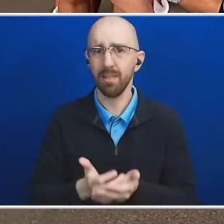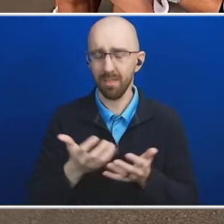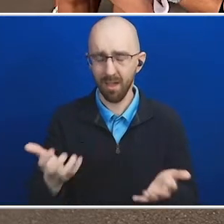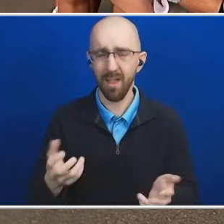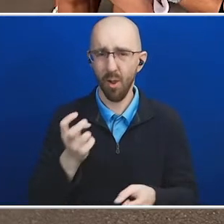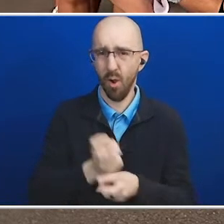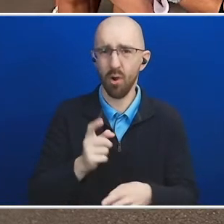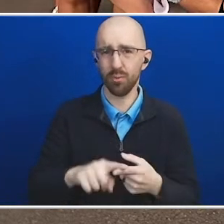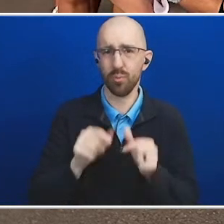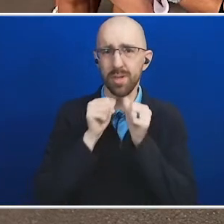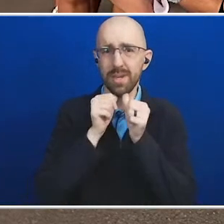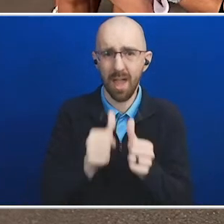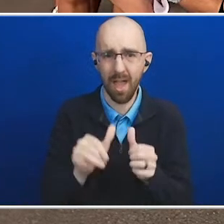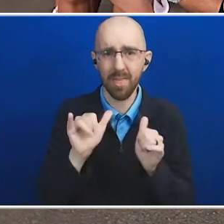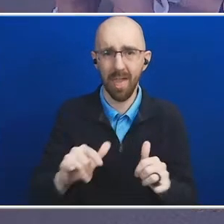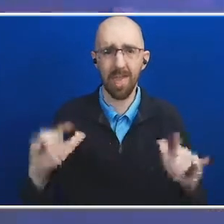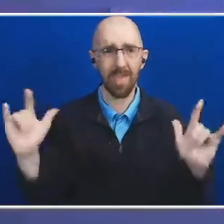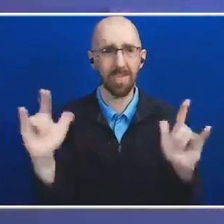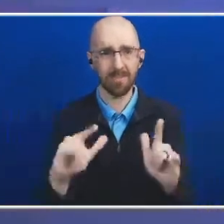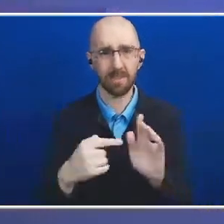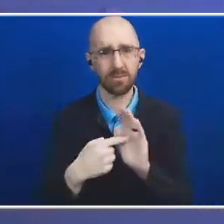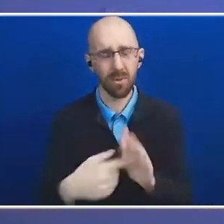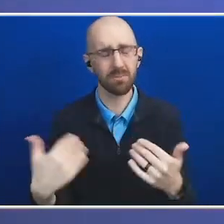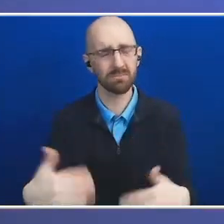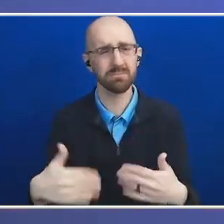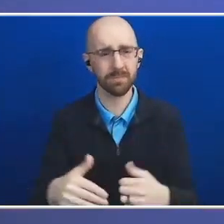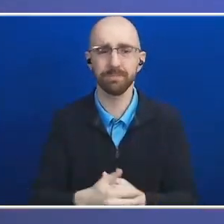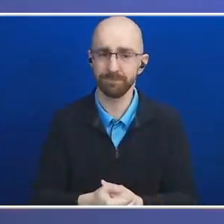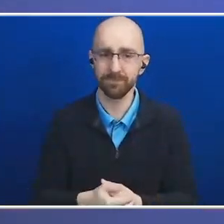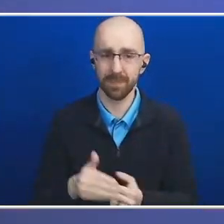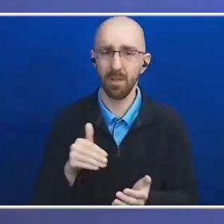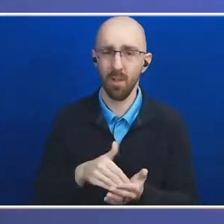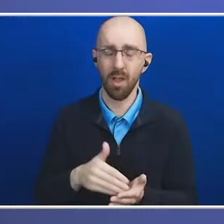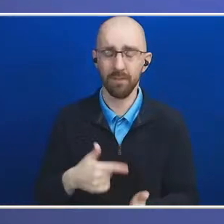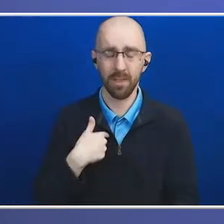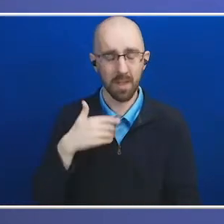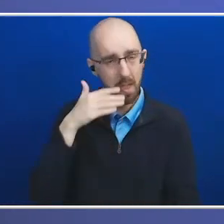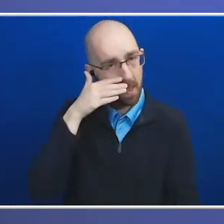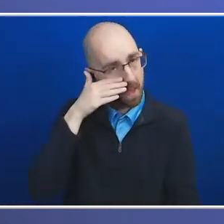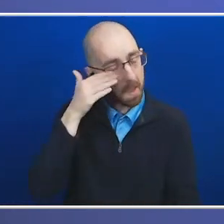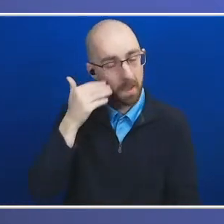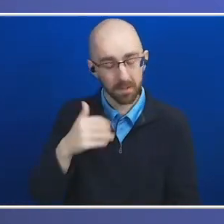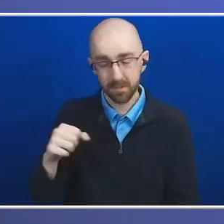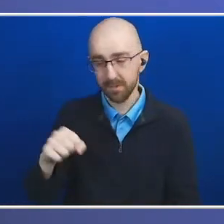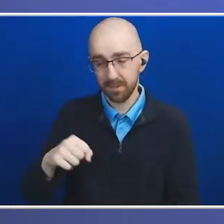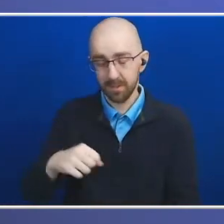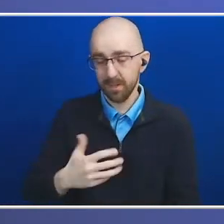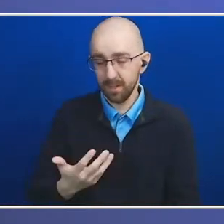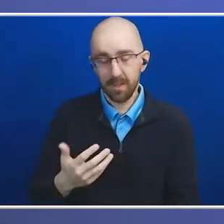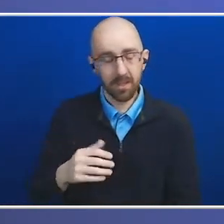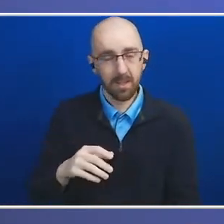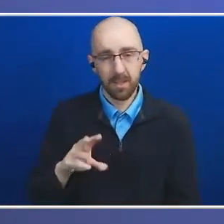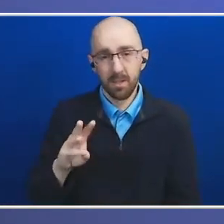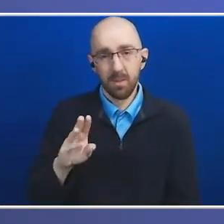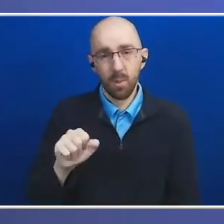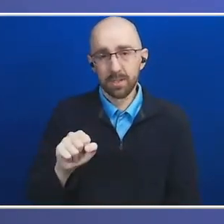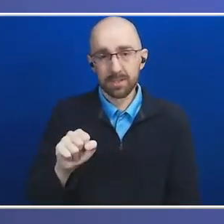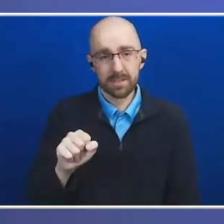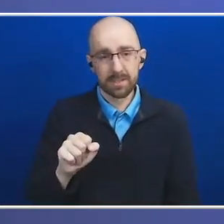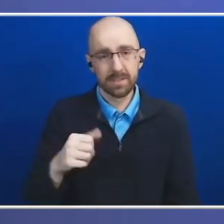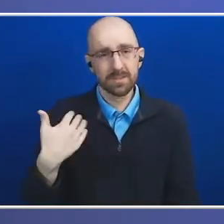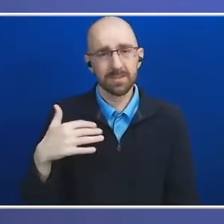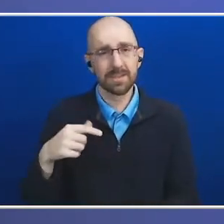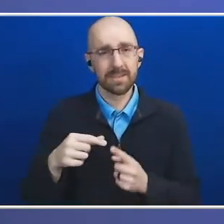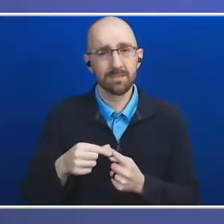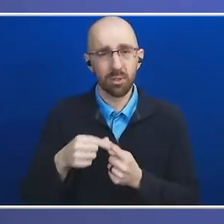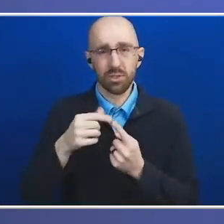love. Yes, it often brings tears, but it was so special to feel how loved we